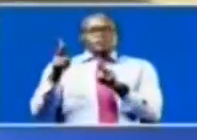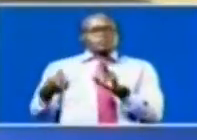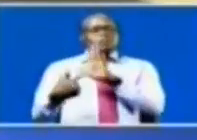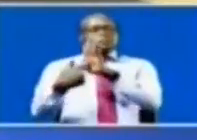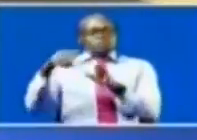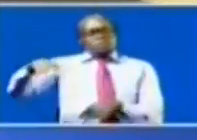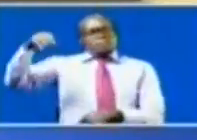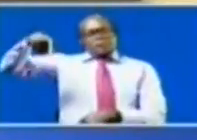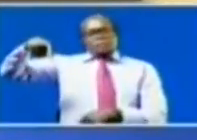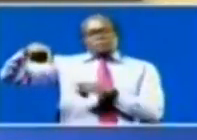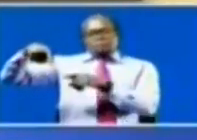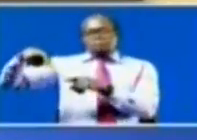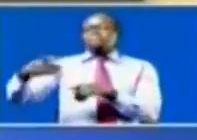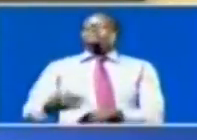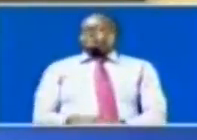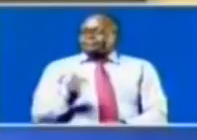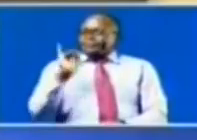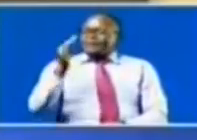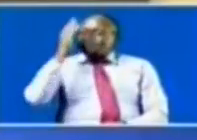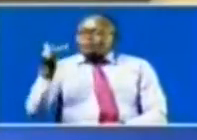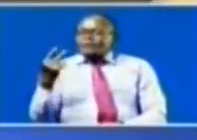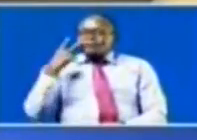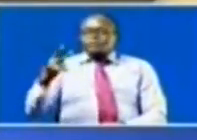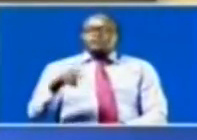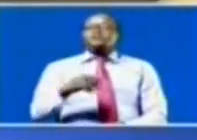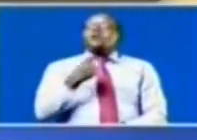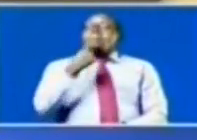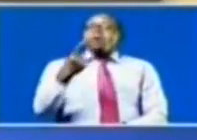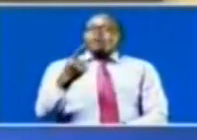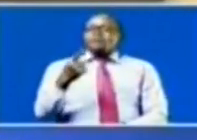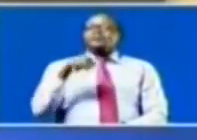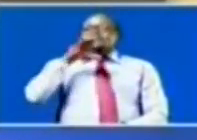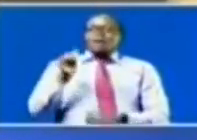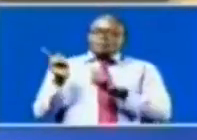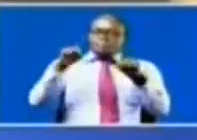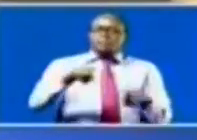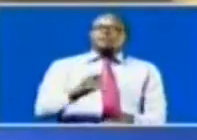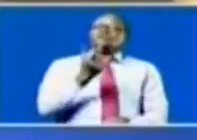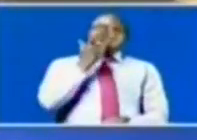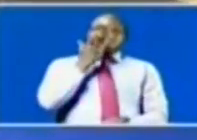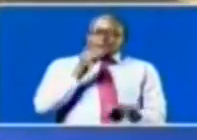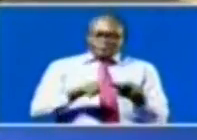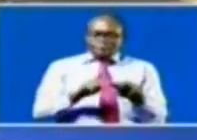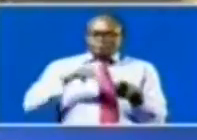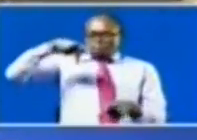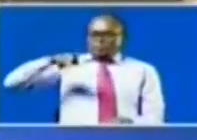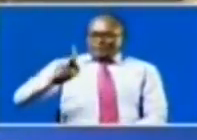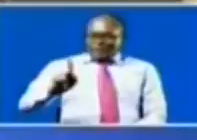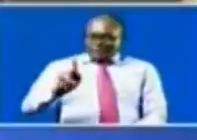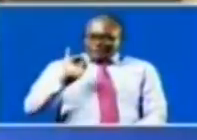have serious say and influence. And that is why you've seen the Gideon Moyes going now to Luo Nyanza, you've seen Peter Kenneth. And for me, that is a